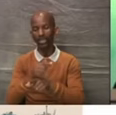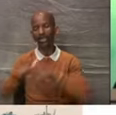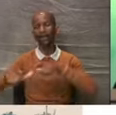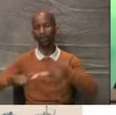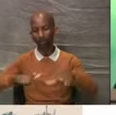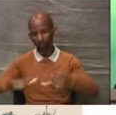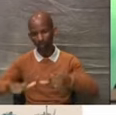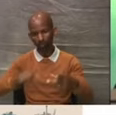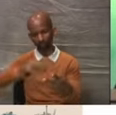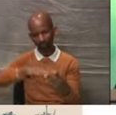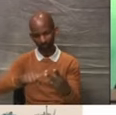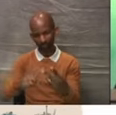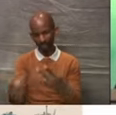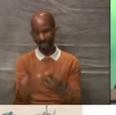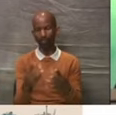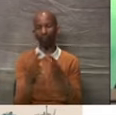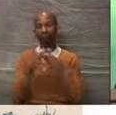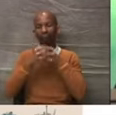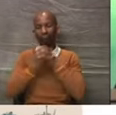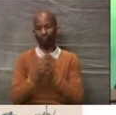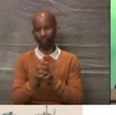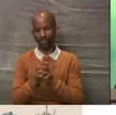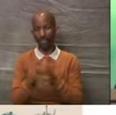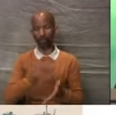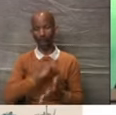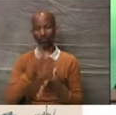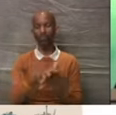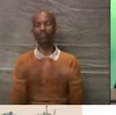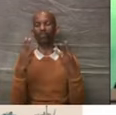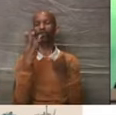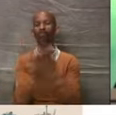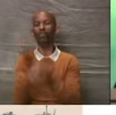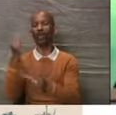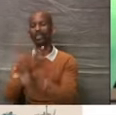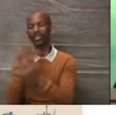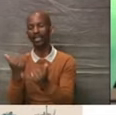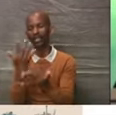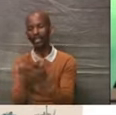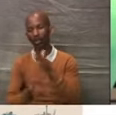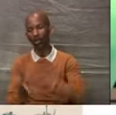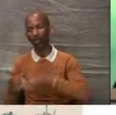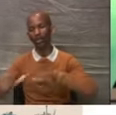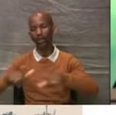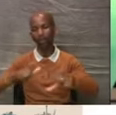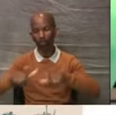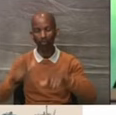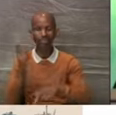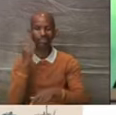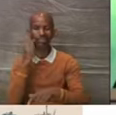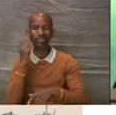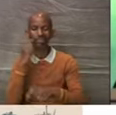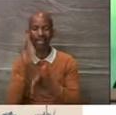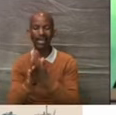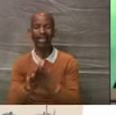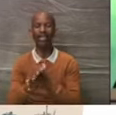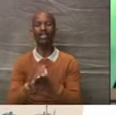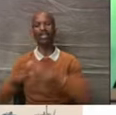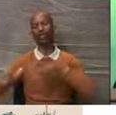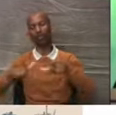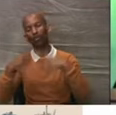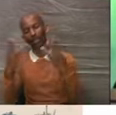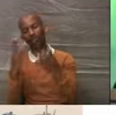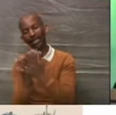Limpopo are coming together so that people of Gauteng can go to Limpopo easily and people of